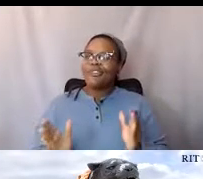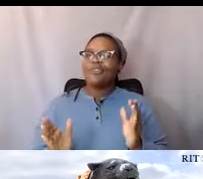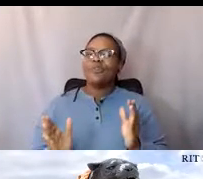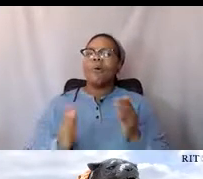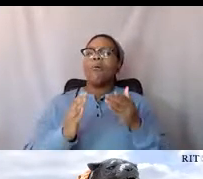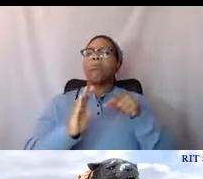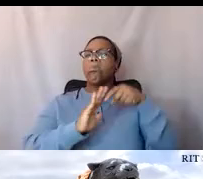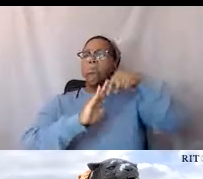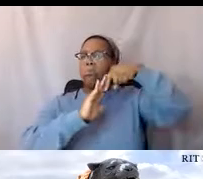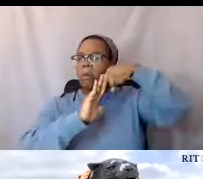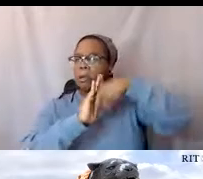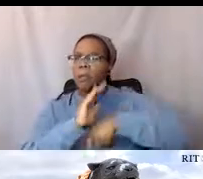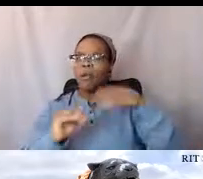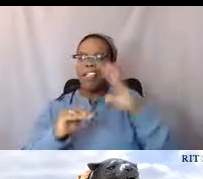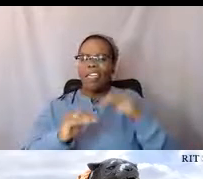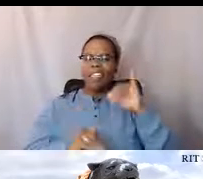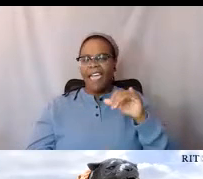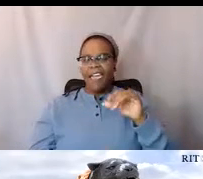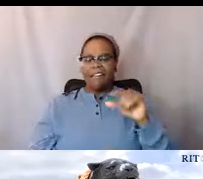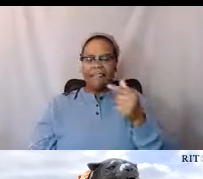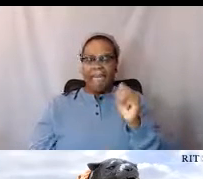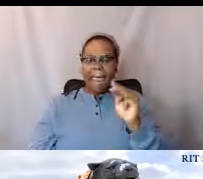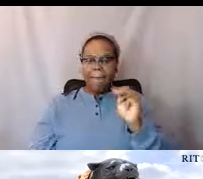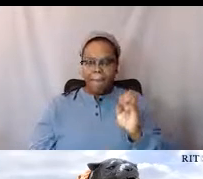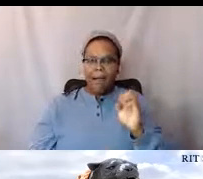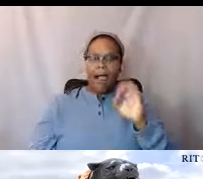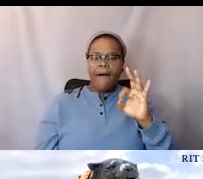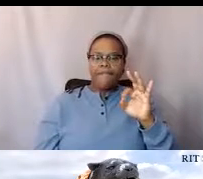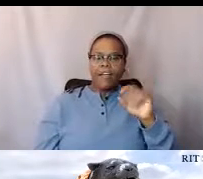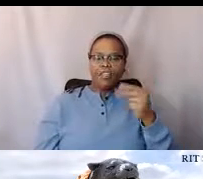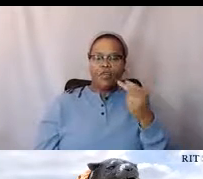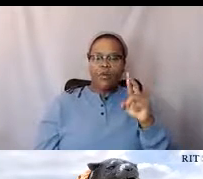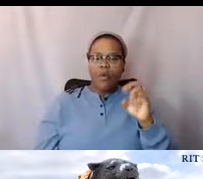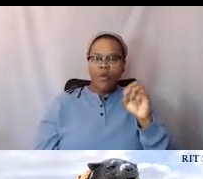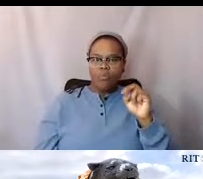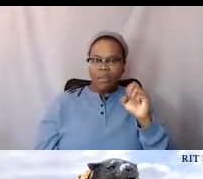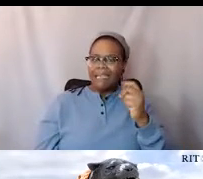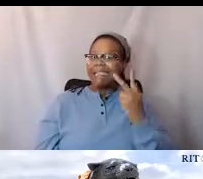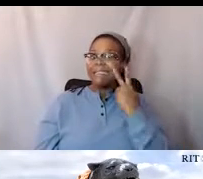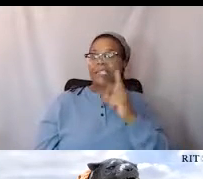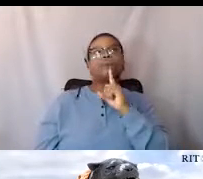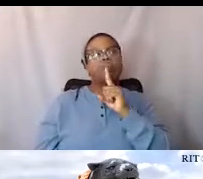further than just the little Game of Thrones motif and try to see what it's really like.